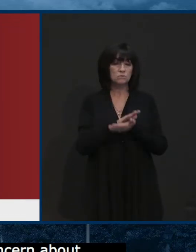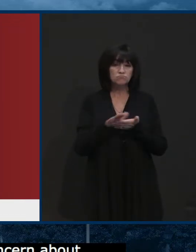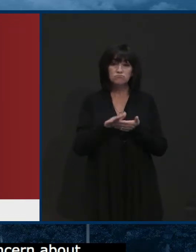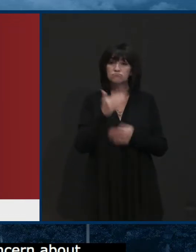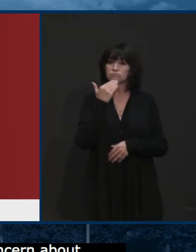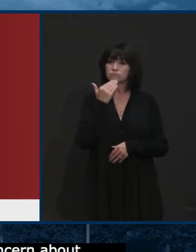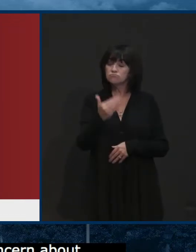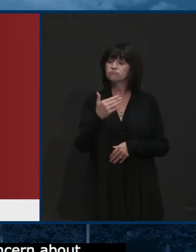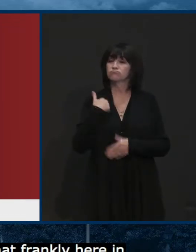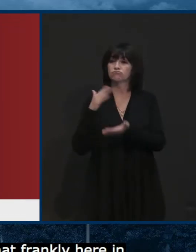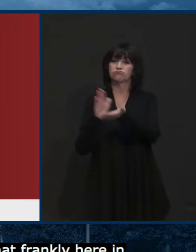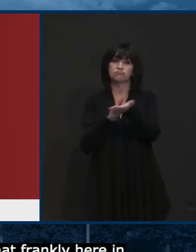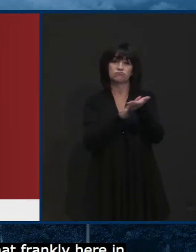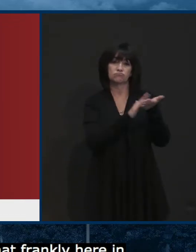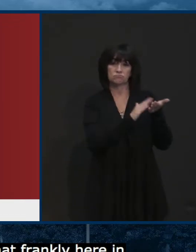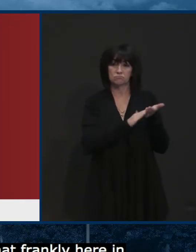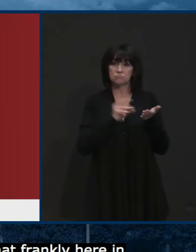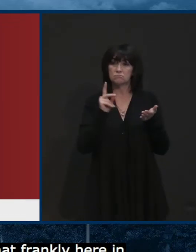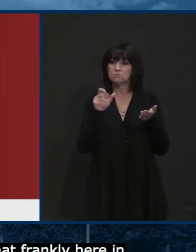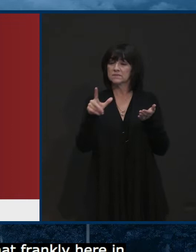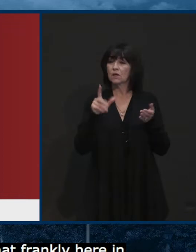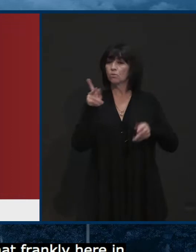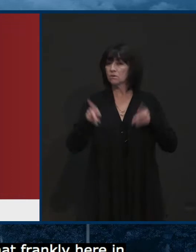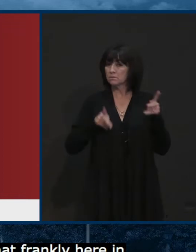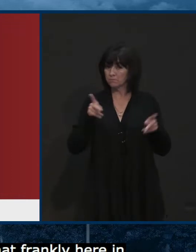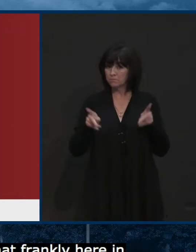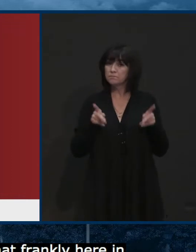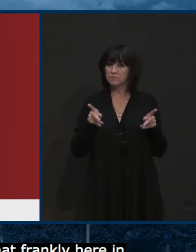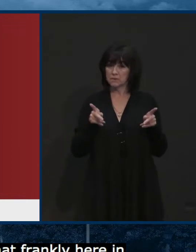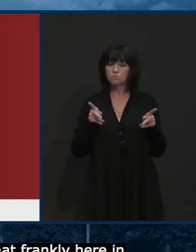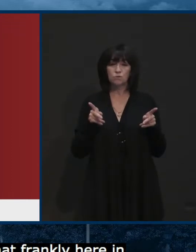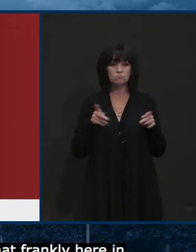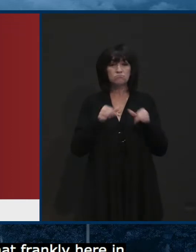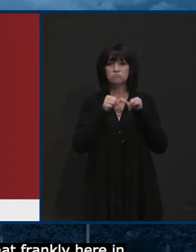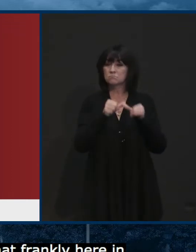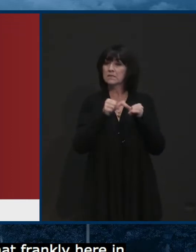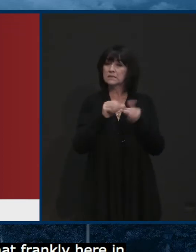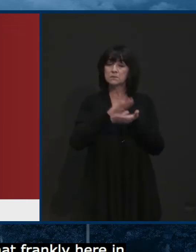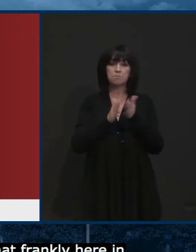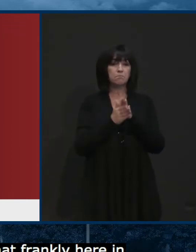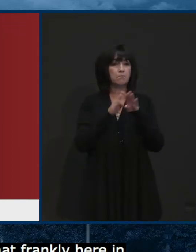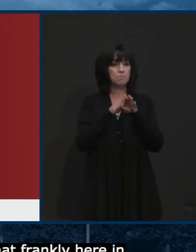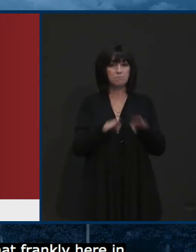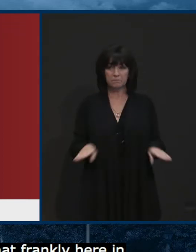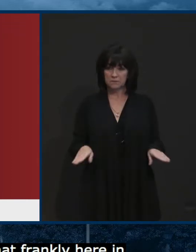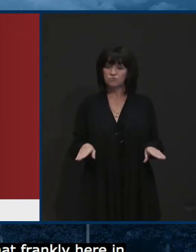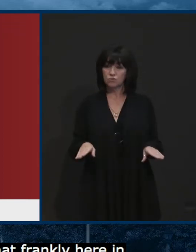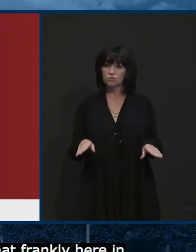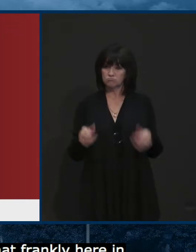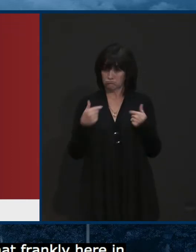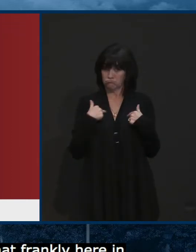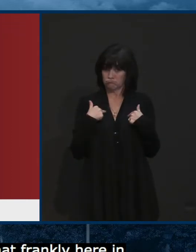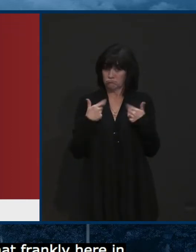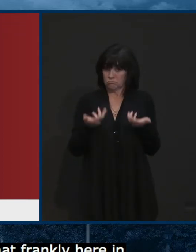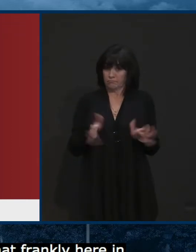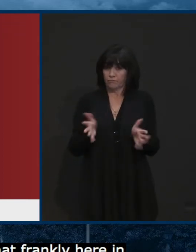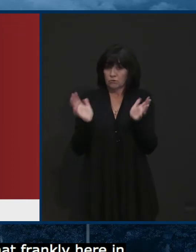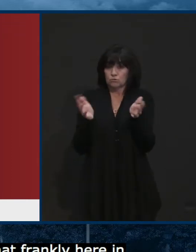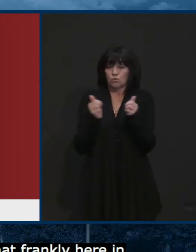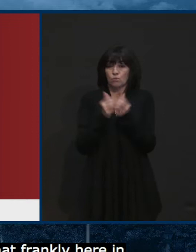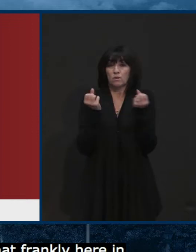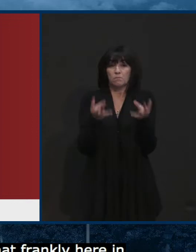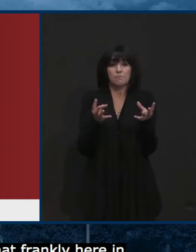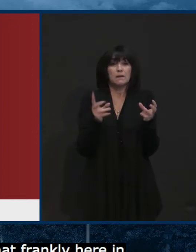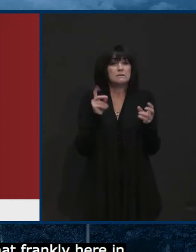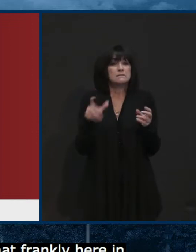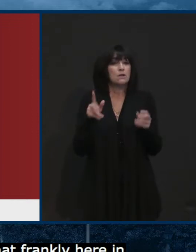commended with that. In fact, all the Delawareans that I talked to, whether they're voting for me or not, or voting